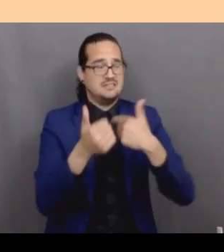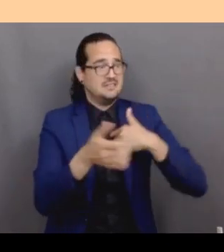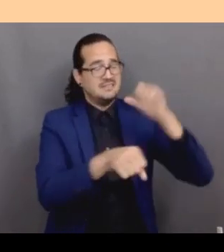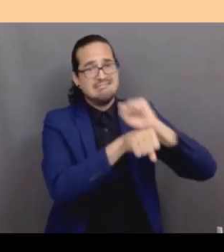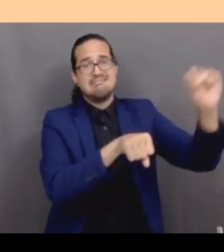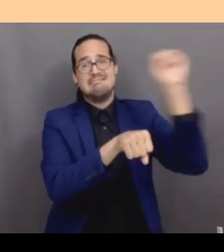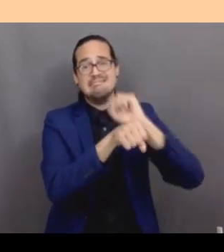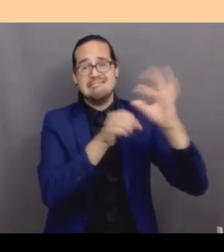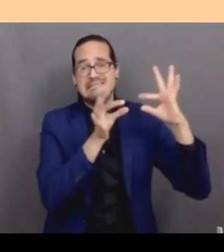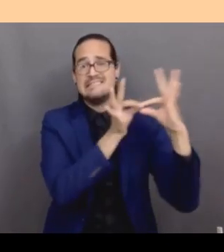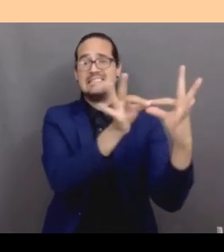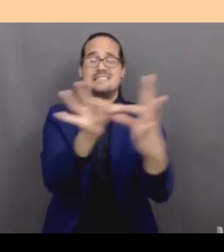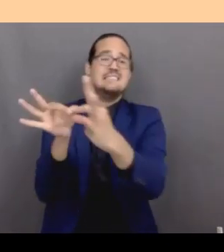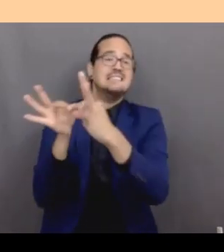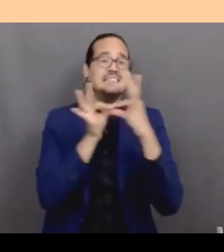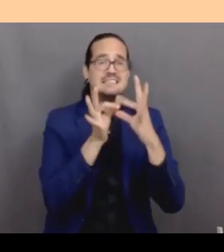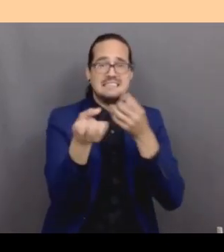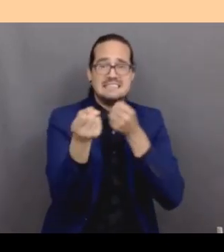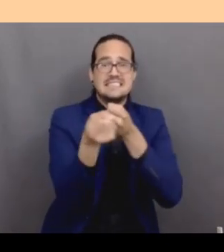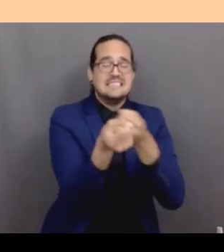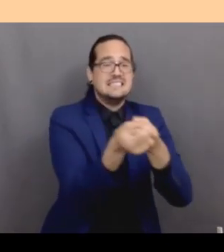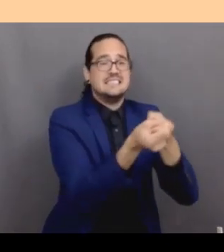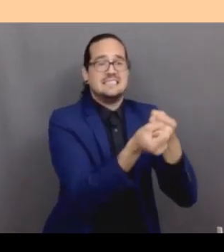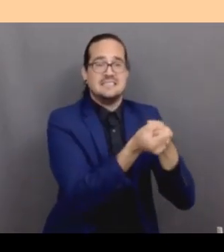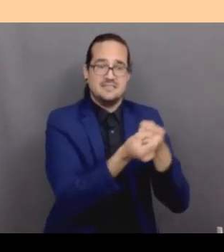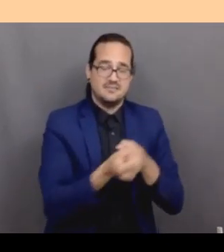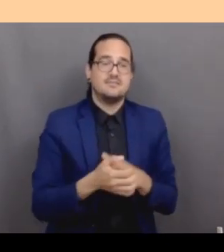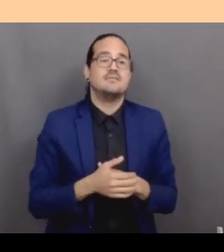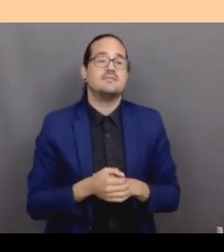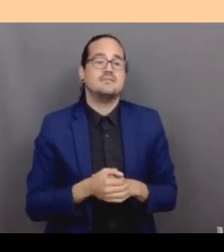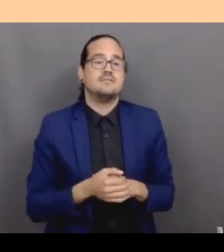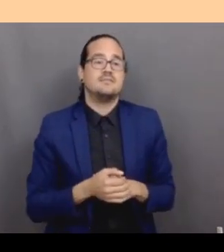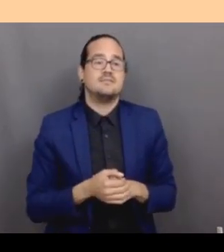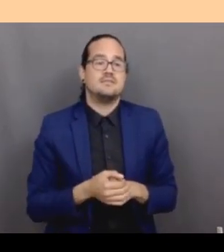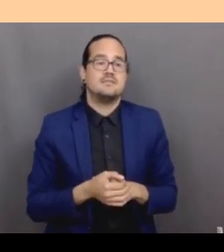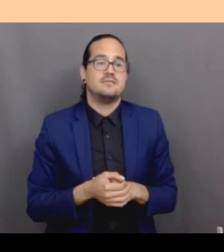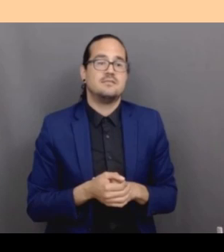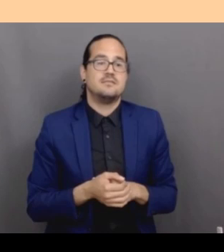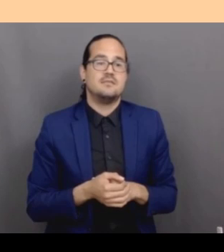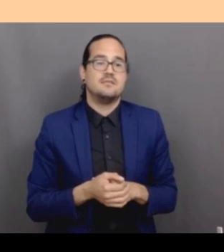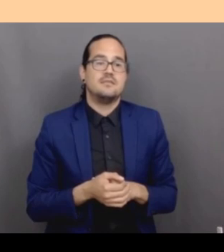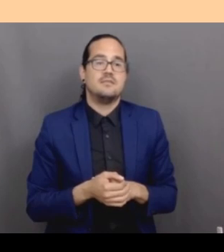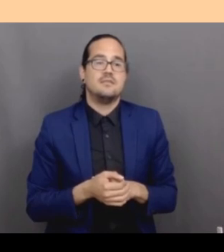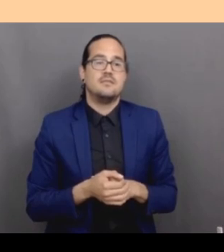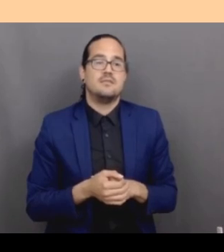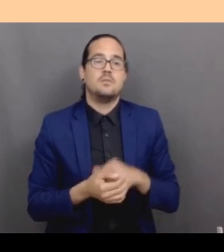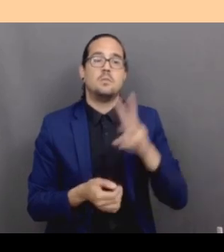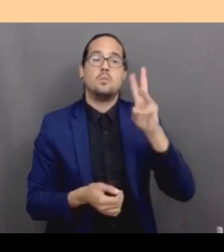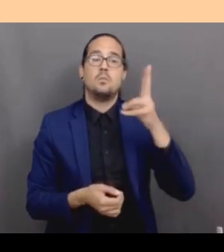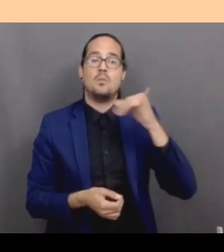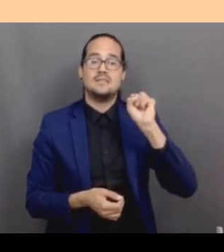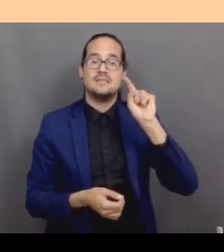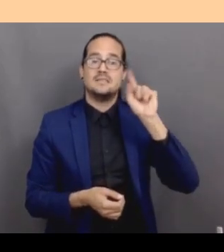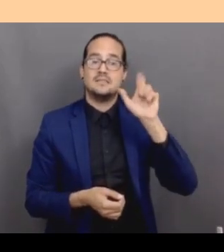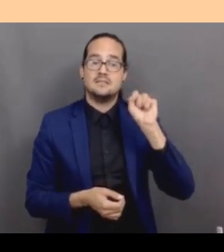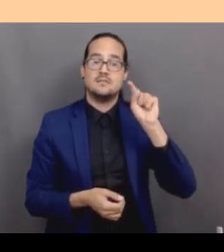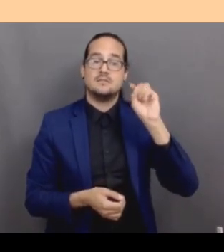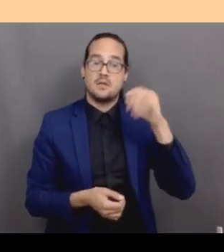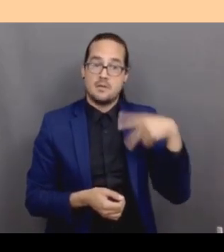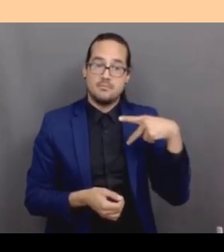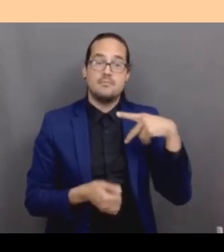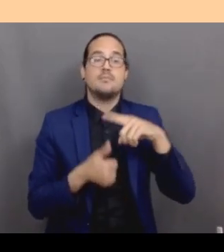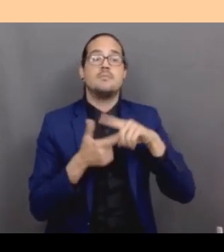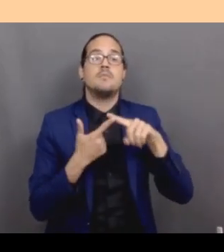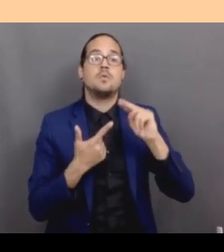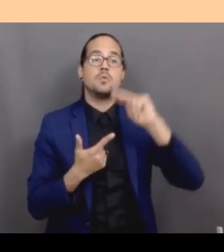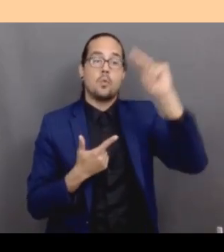Canal Alliance, Northern Marin County Community Services, and more. I just want to let everyone know that on